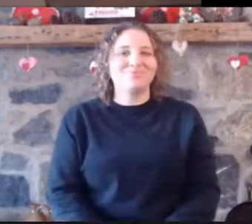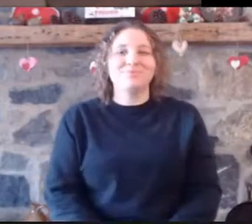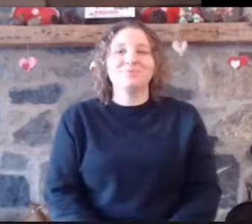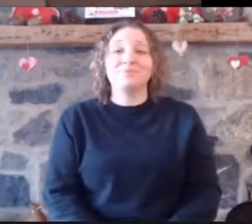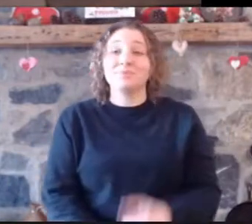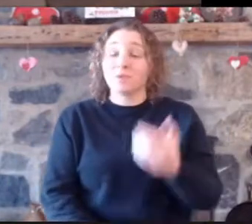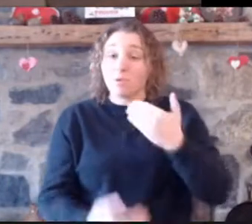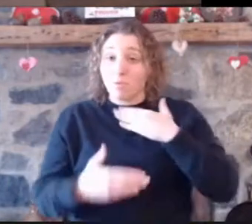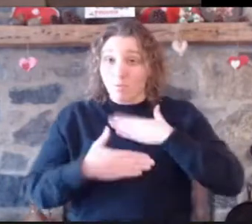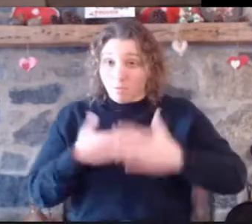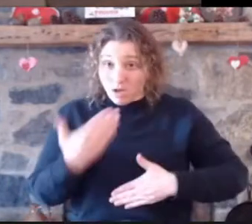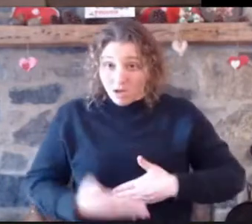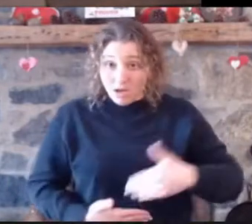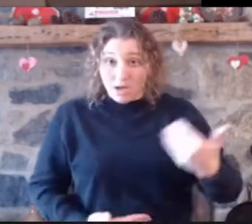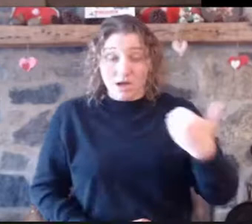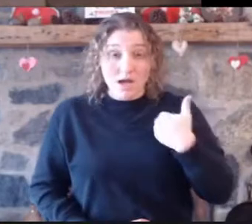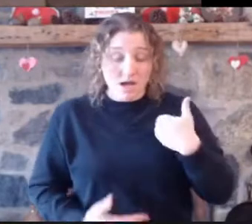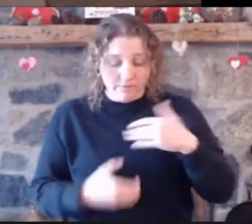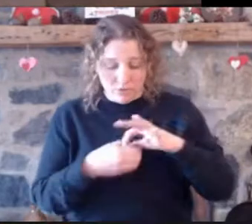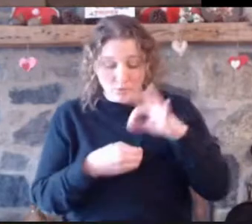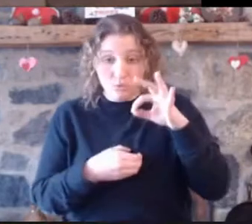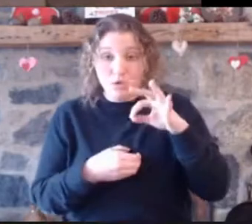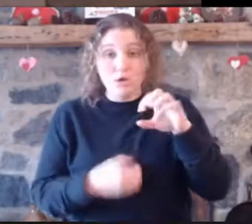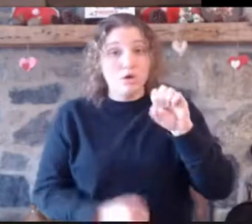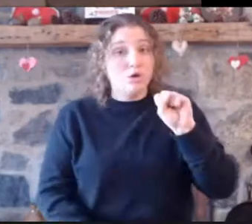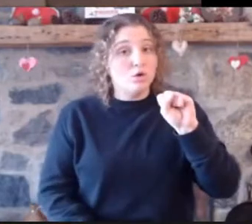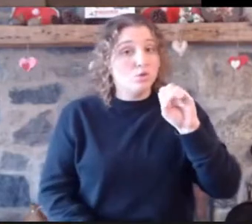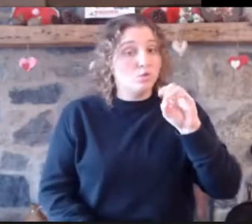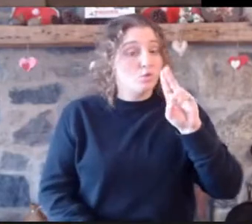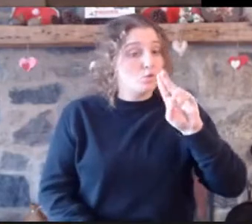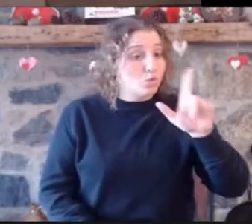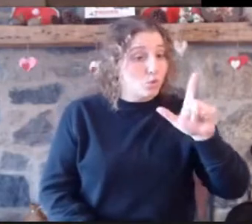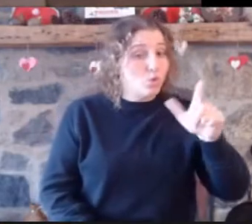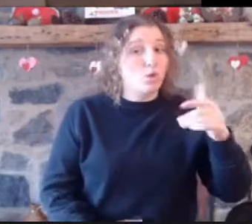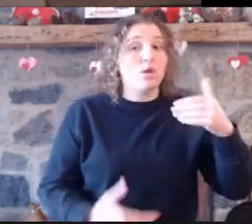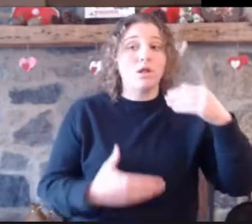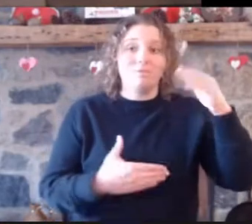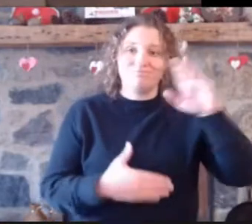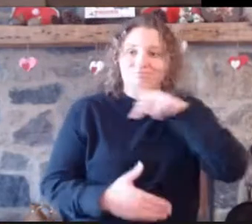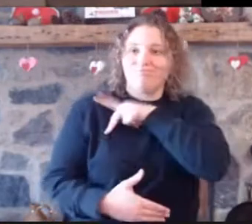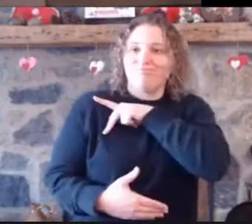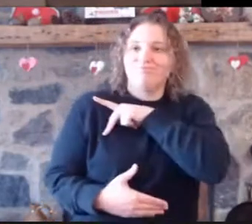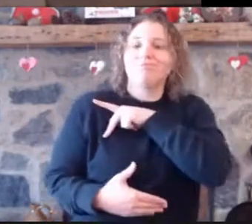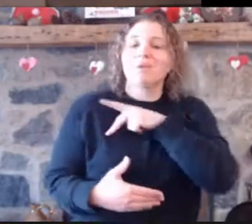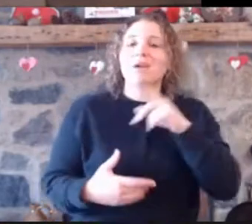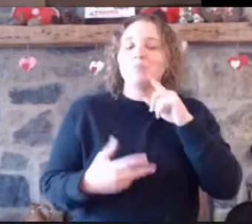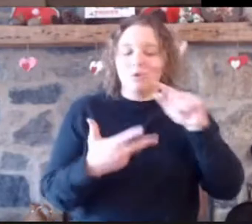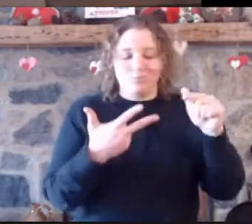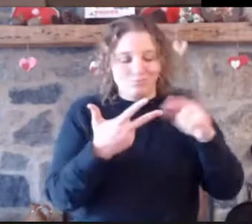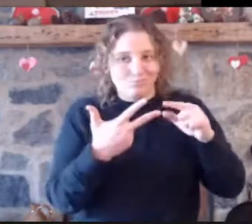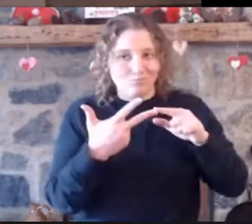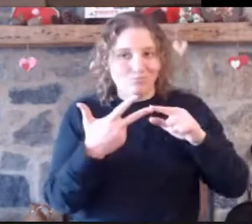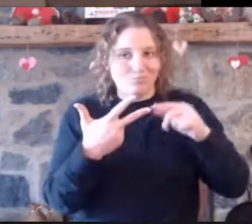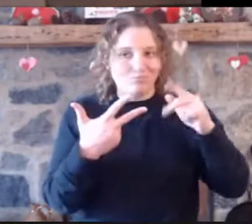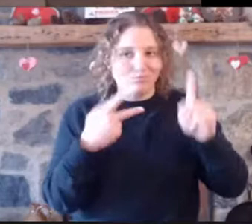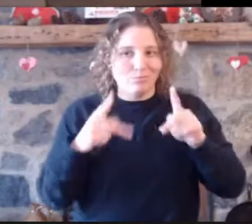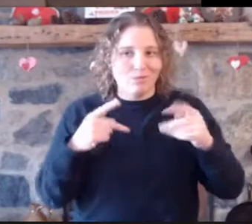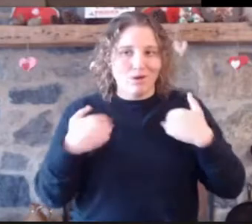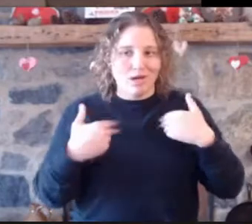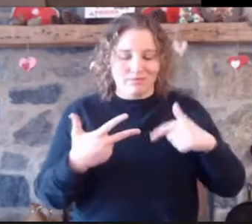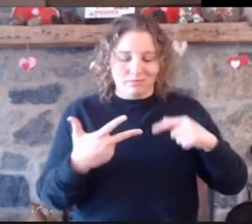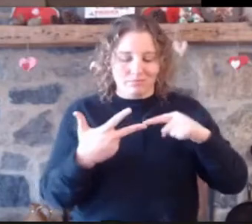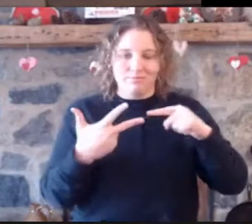You have a body, you have a soul, but in 1 Thessalonians 5, verse 23, you're told you also have a third component. You have a